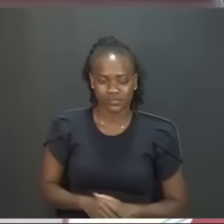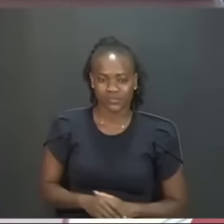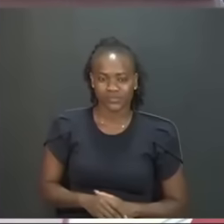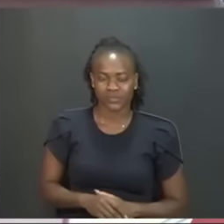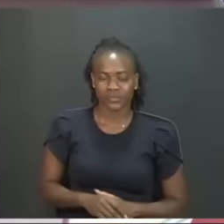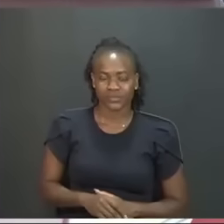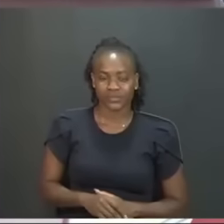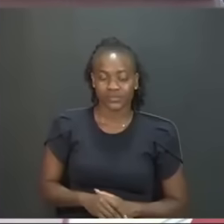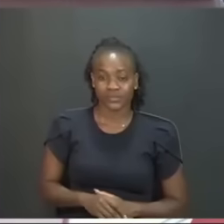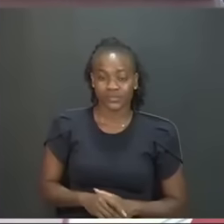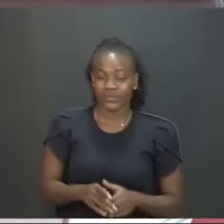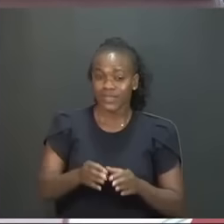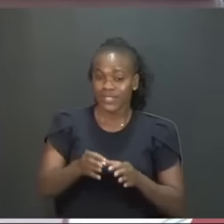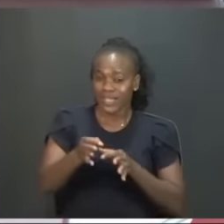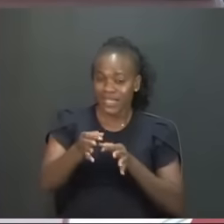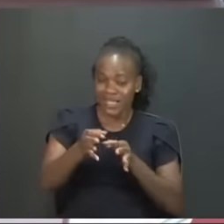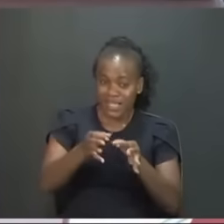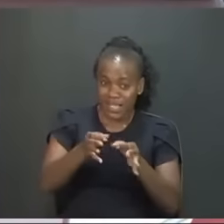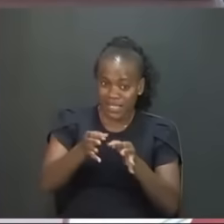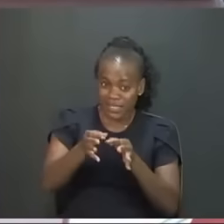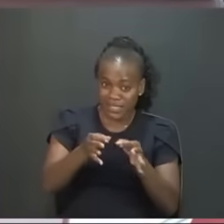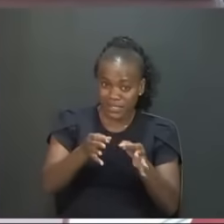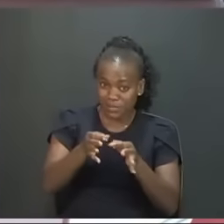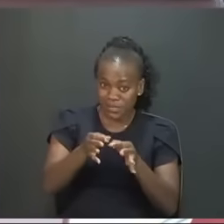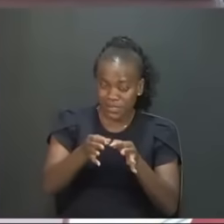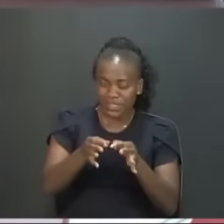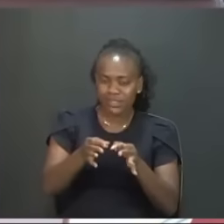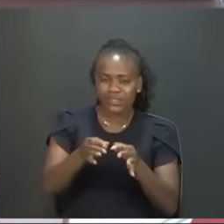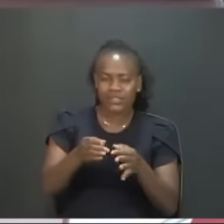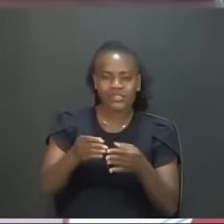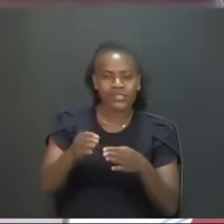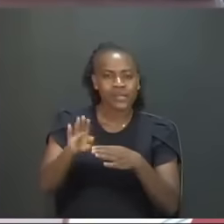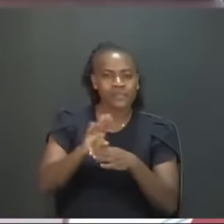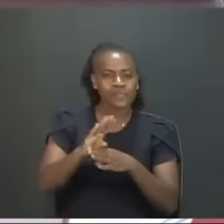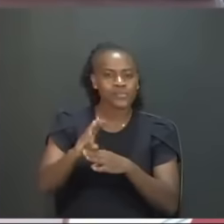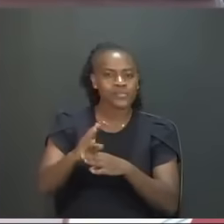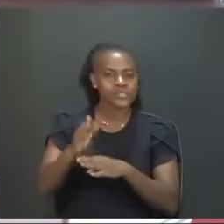defines what the business statement is.